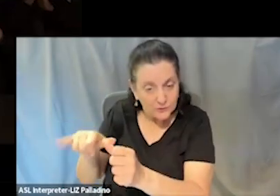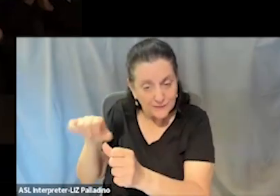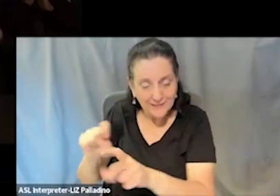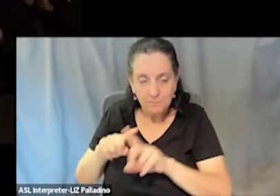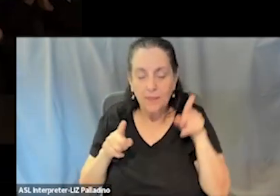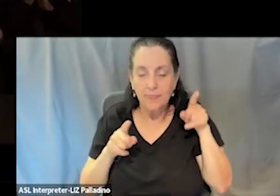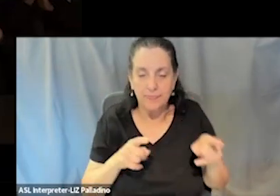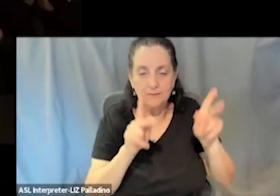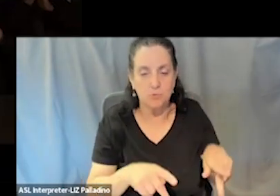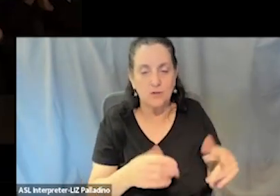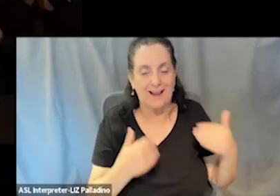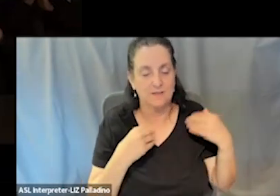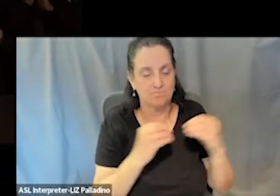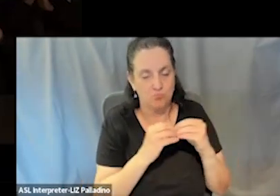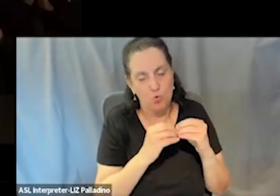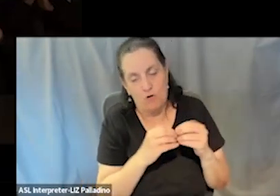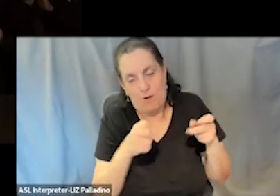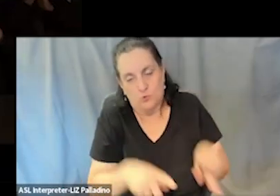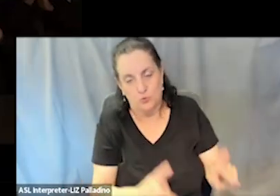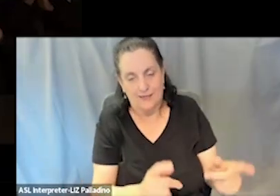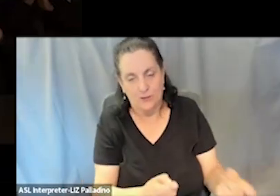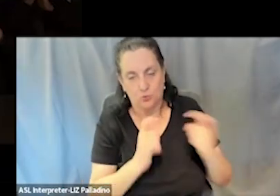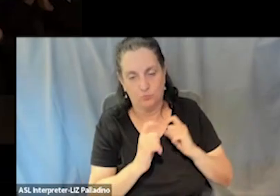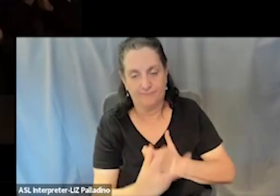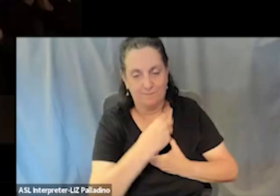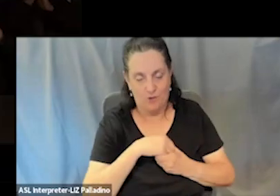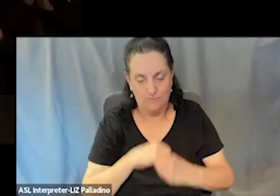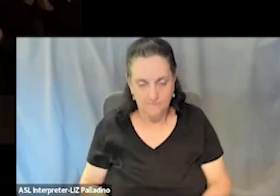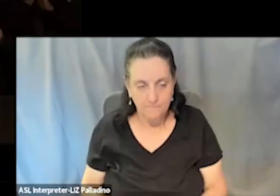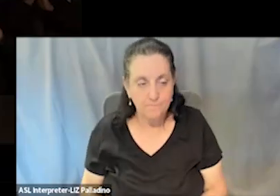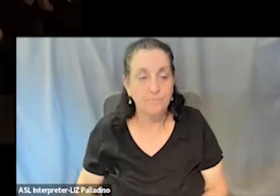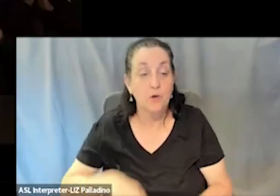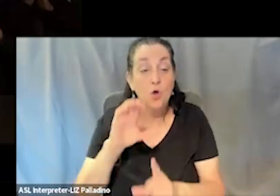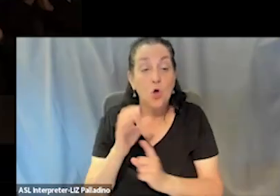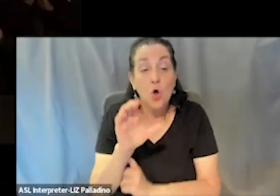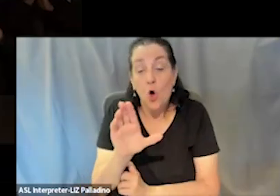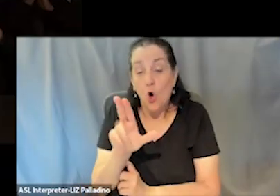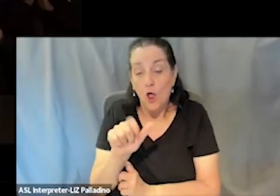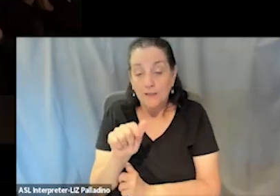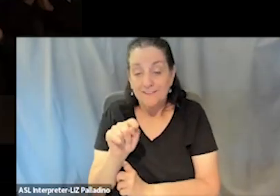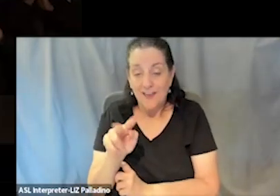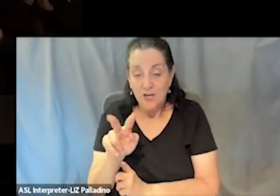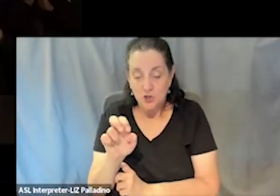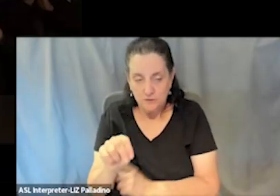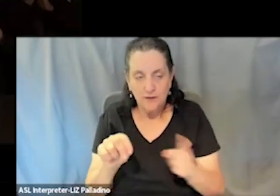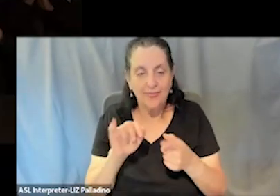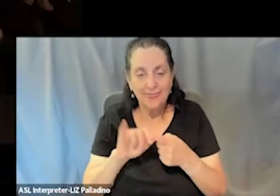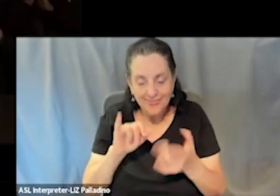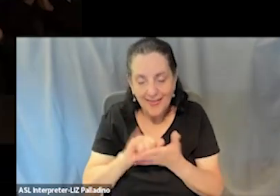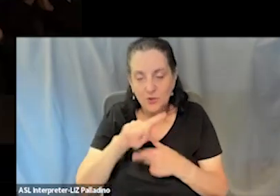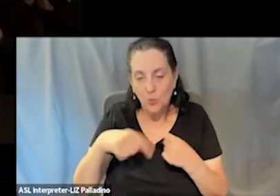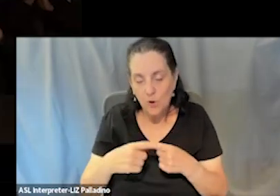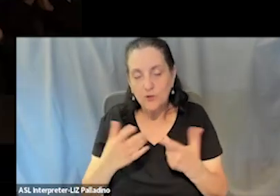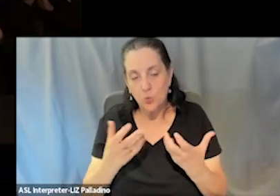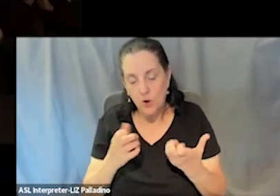engagement. Cultivation is the core part of this work. Cultivation is where you build understanding